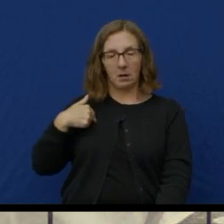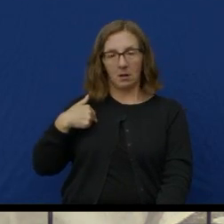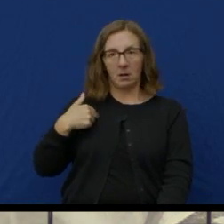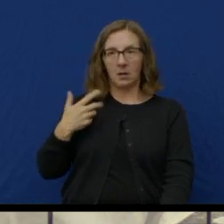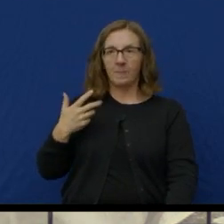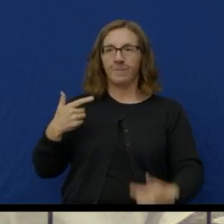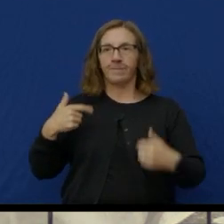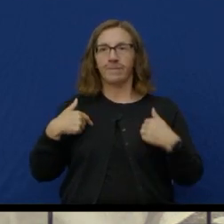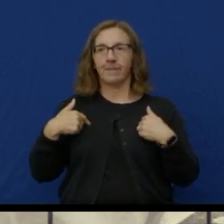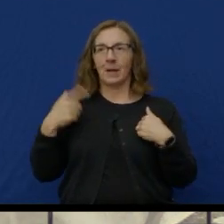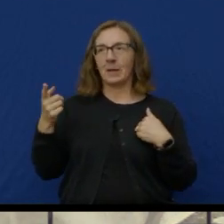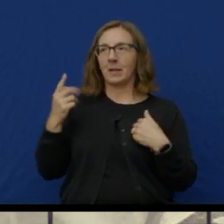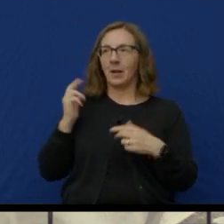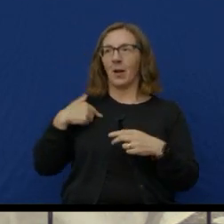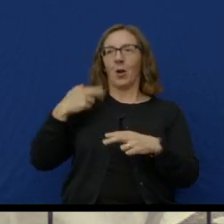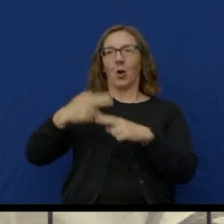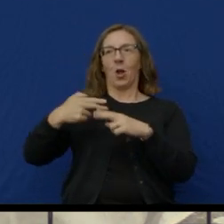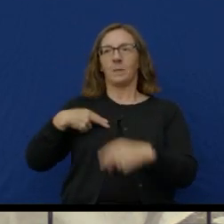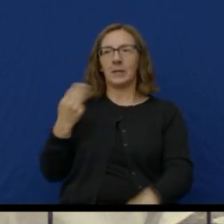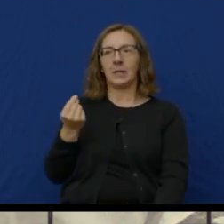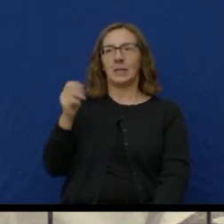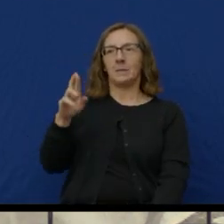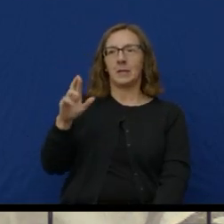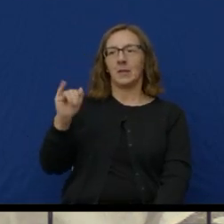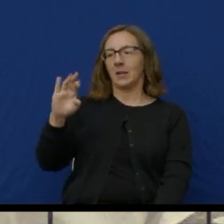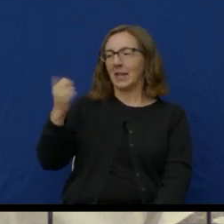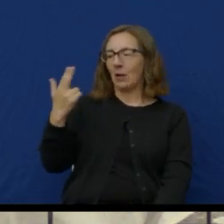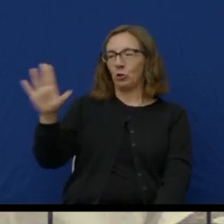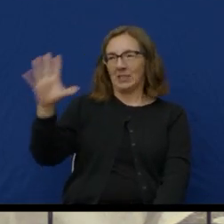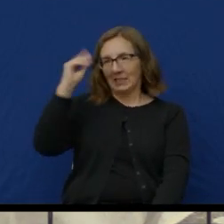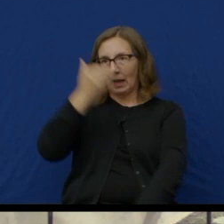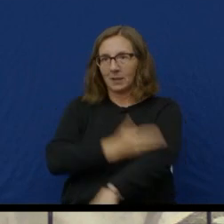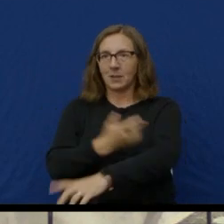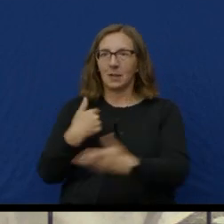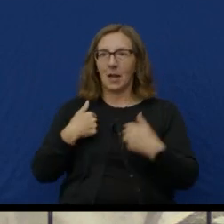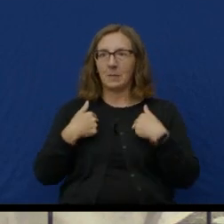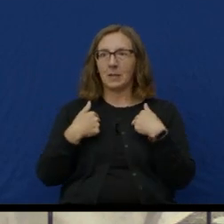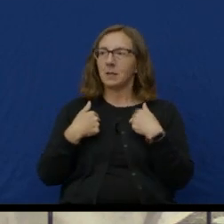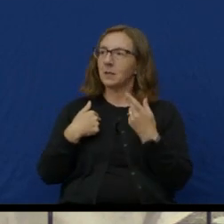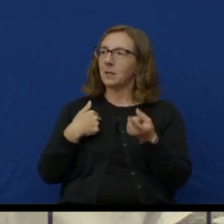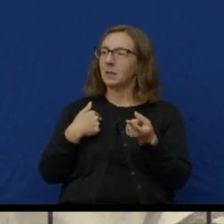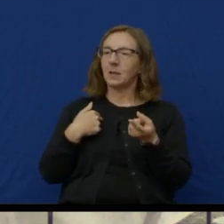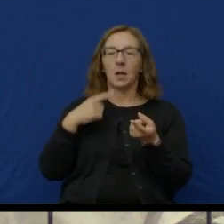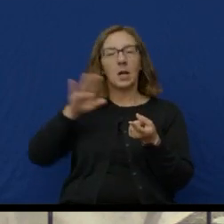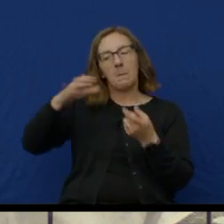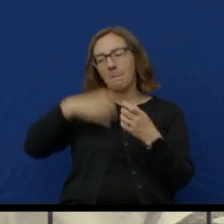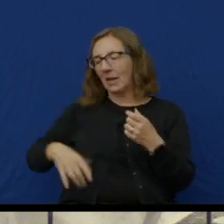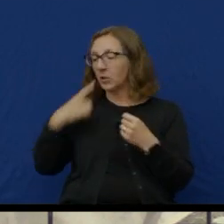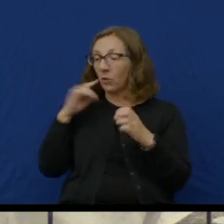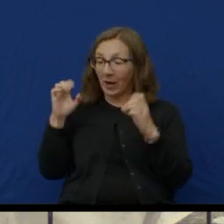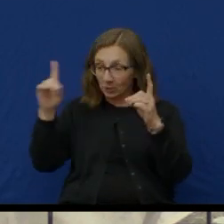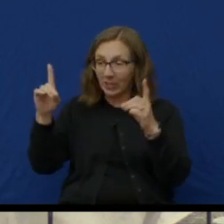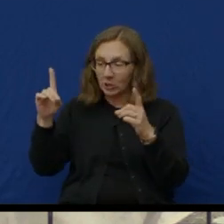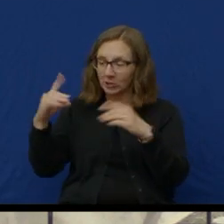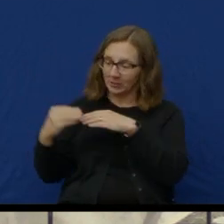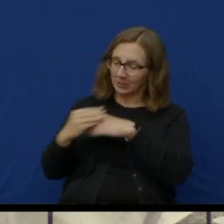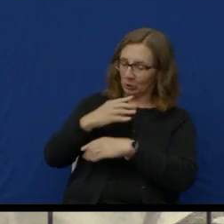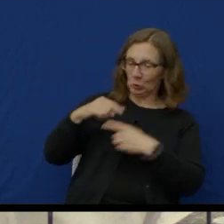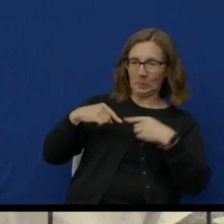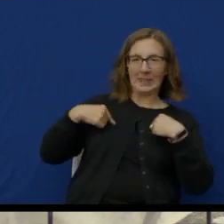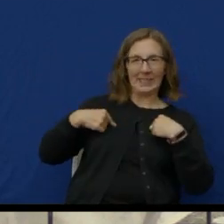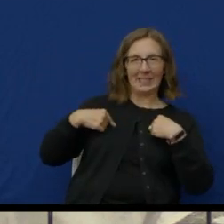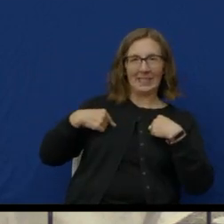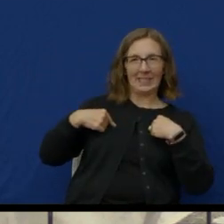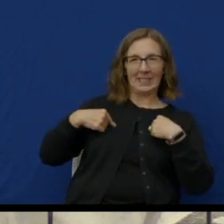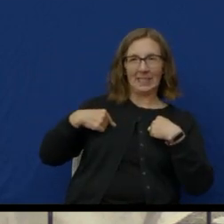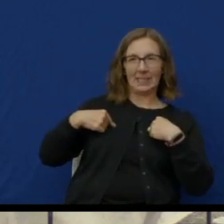Couch's son, a beloved teacher in Johnson County. And her passion for education obviously has come to me and a